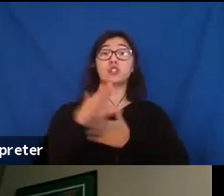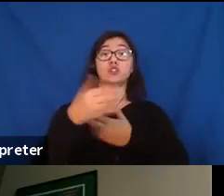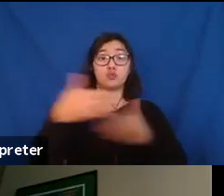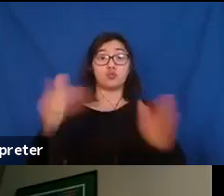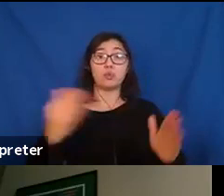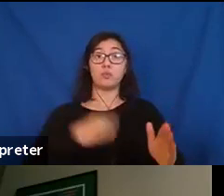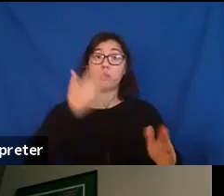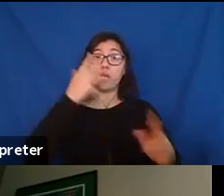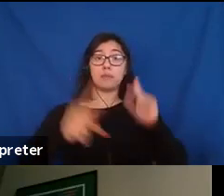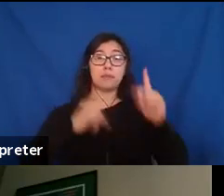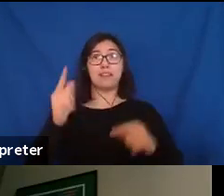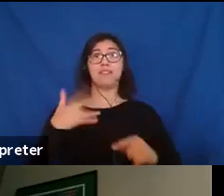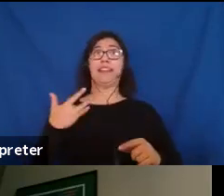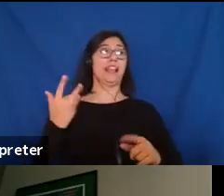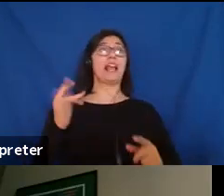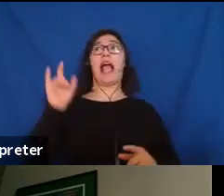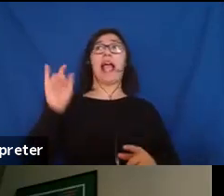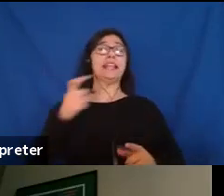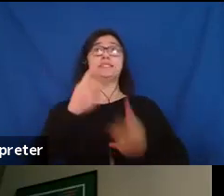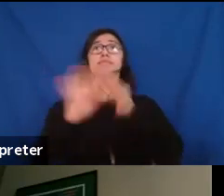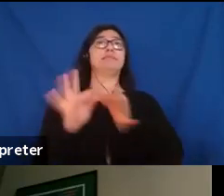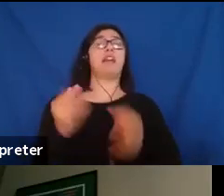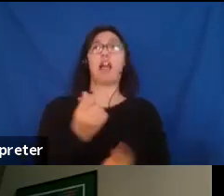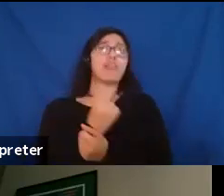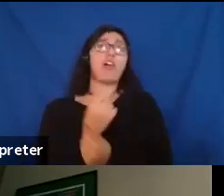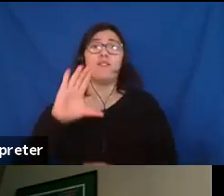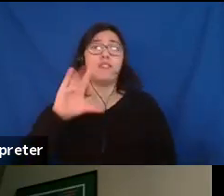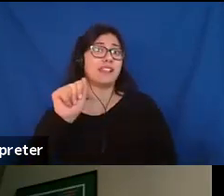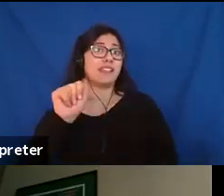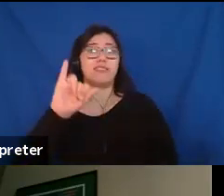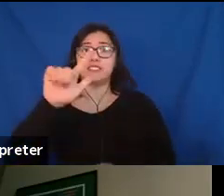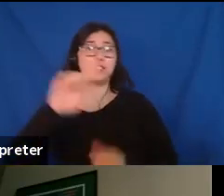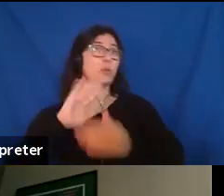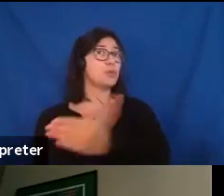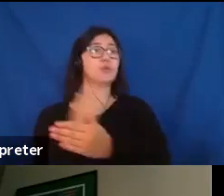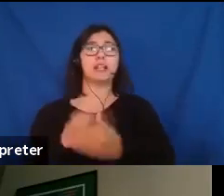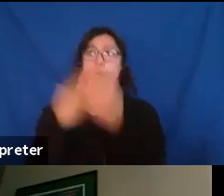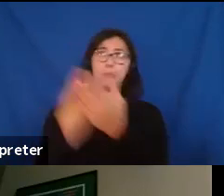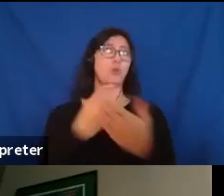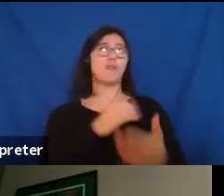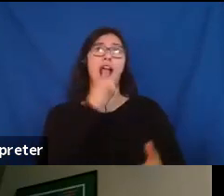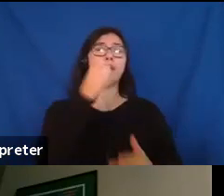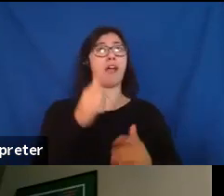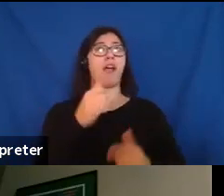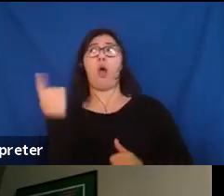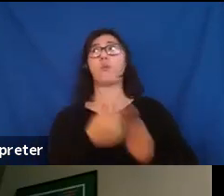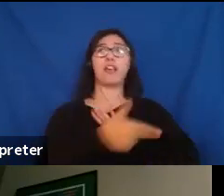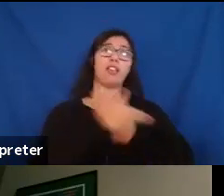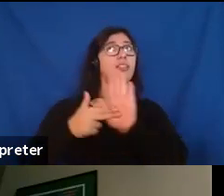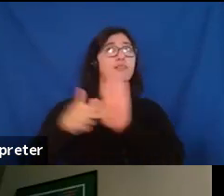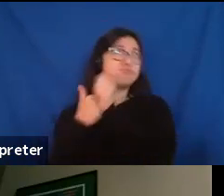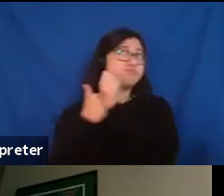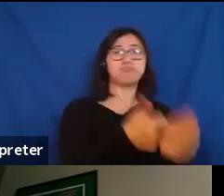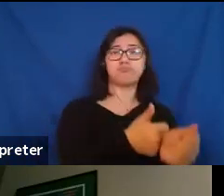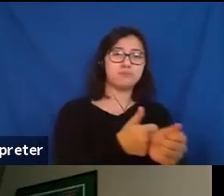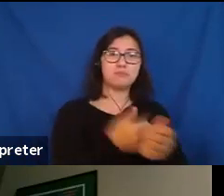about how he likes classical music just to avoid being stereotyped, just to prove that he's not what they think he's going to be. And